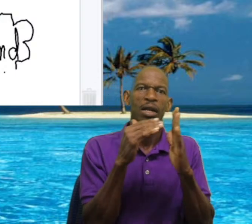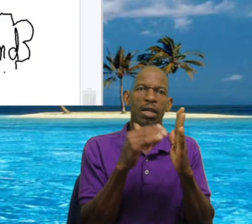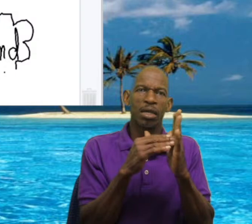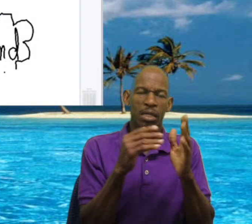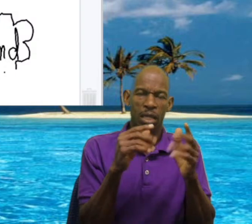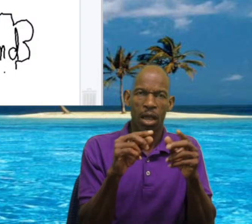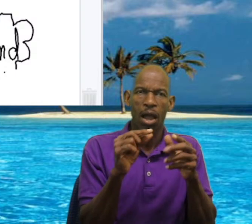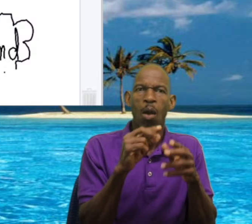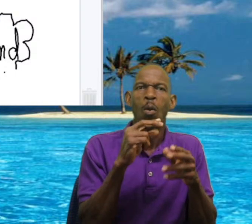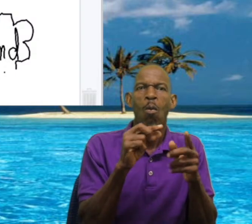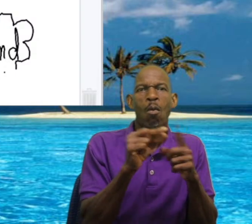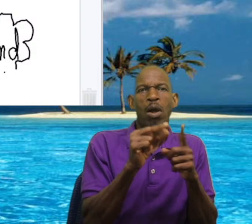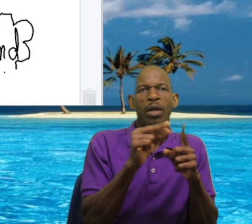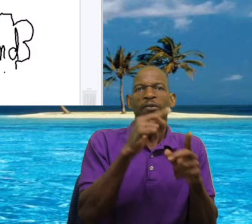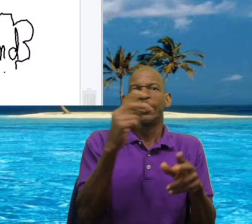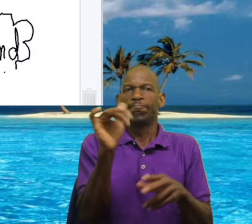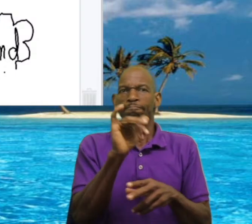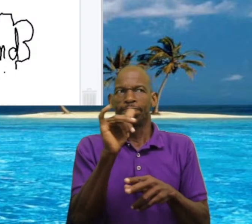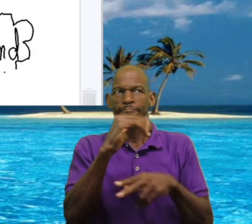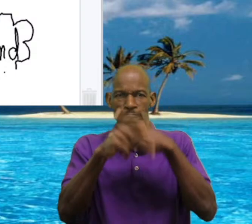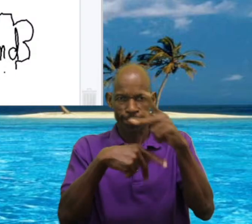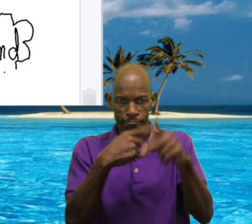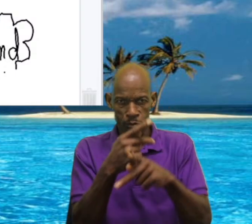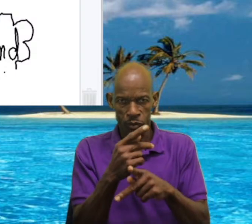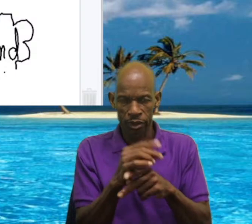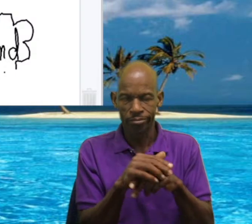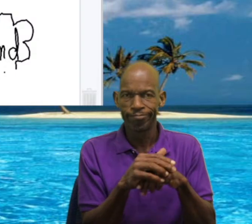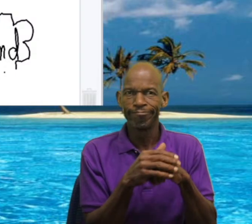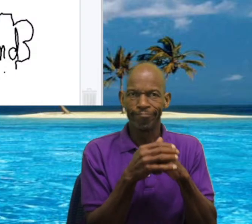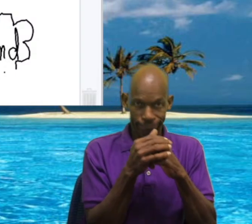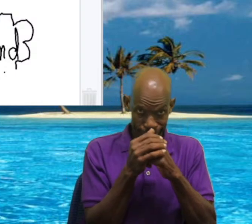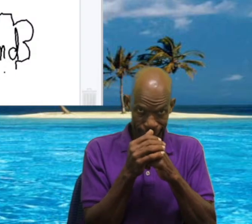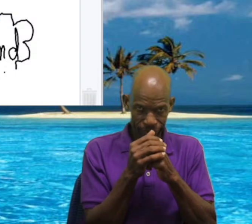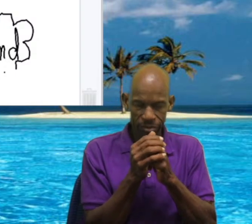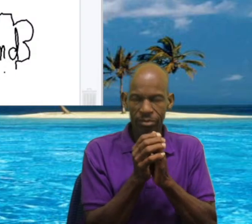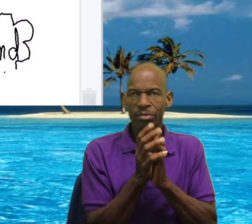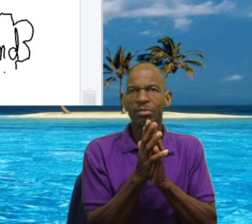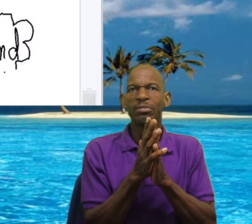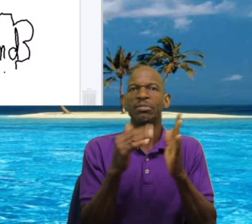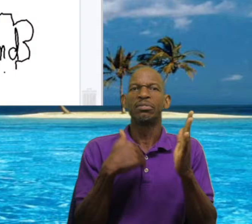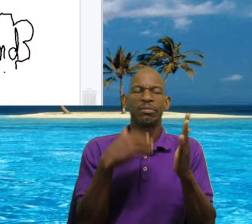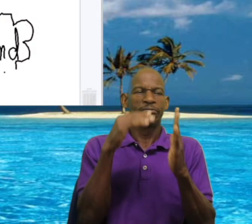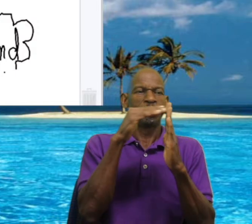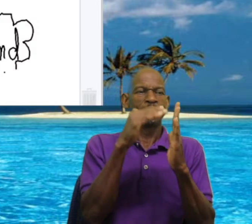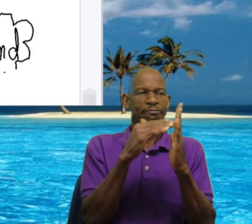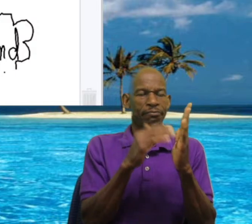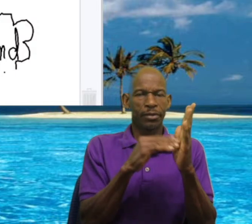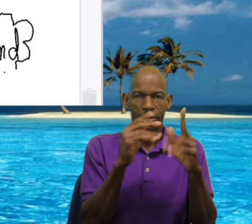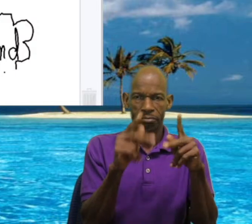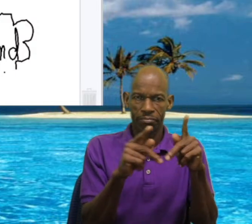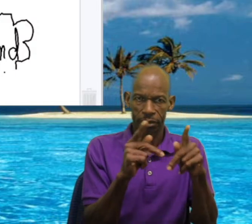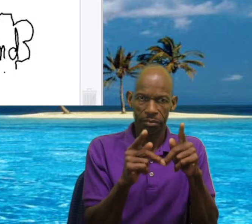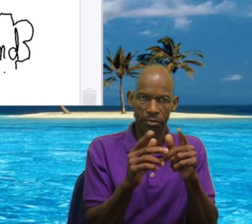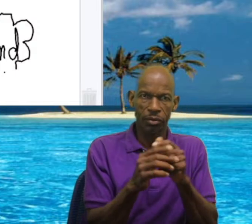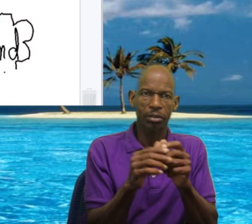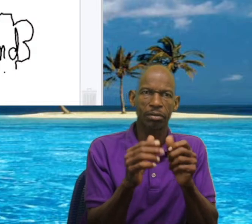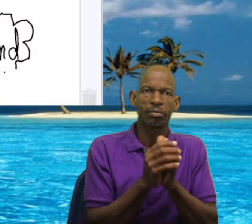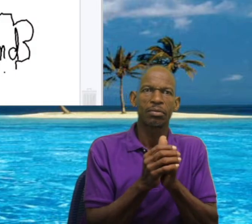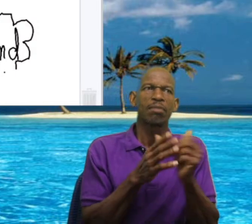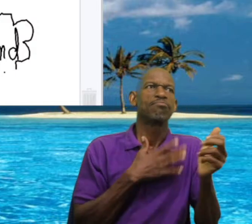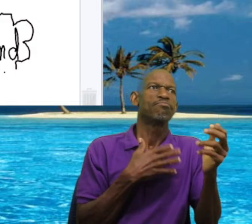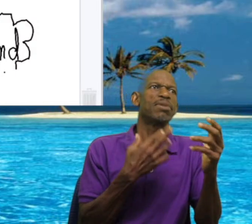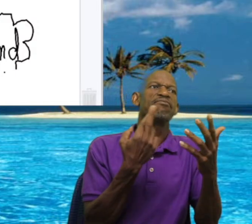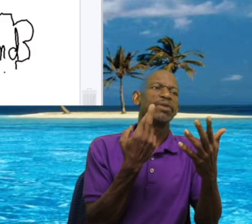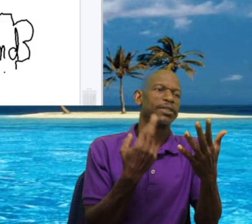about different set of people, you want to list a certain list of people who are your friends. My